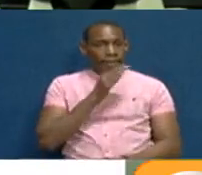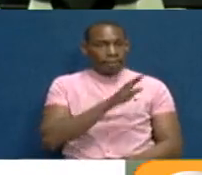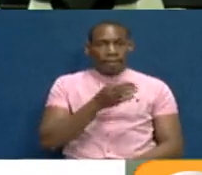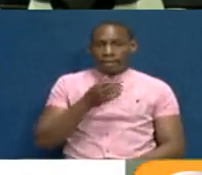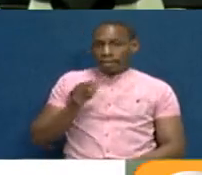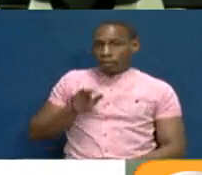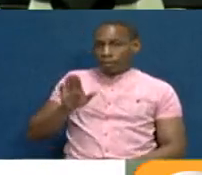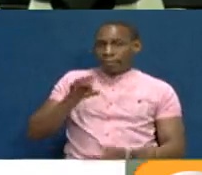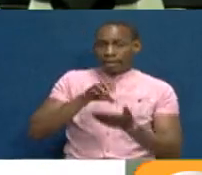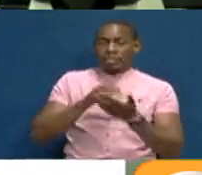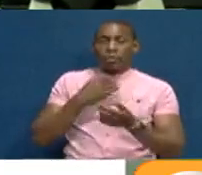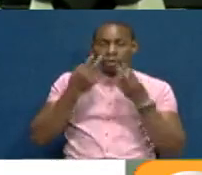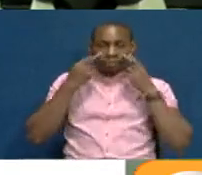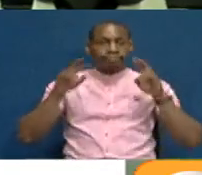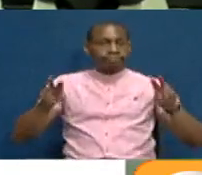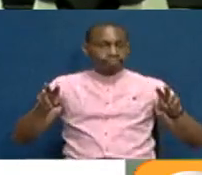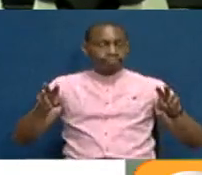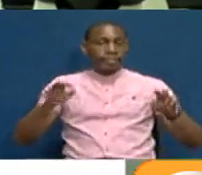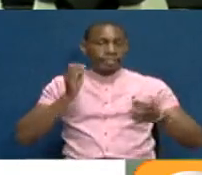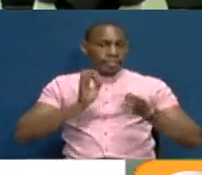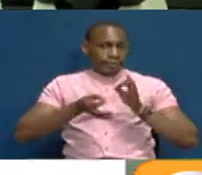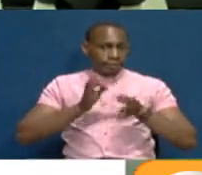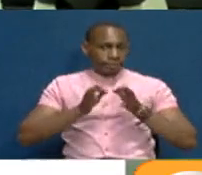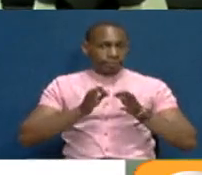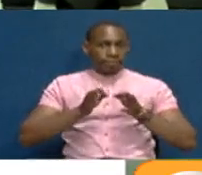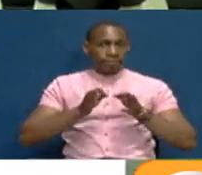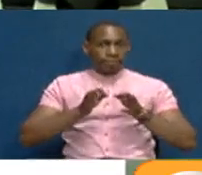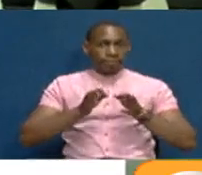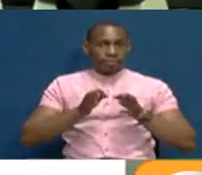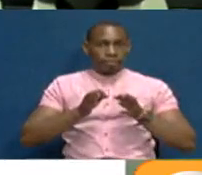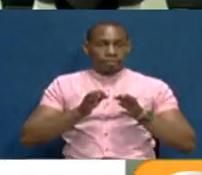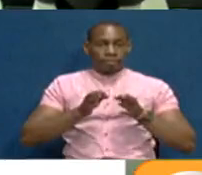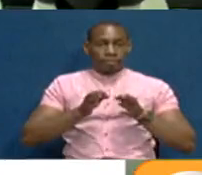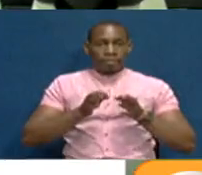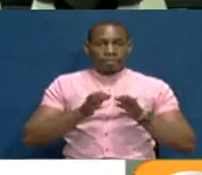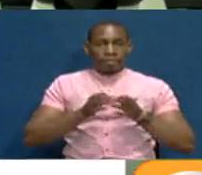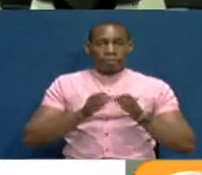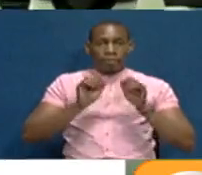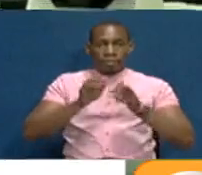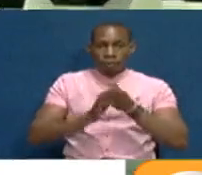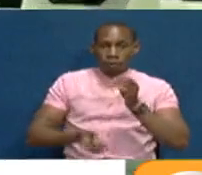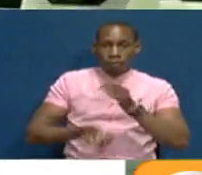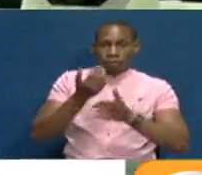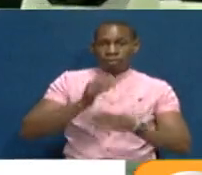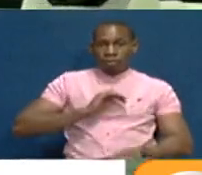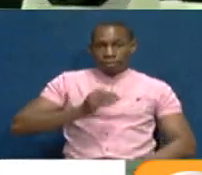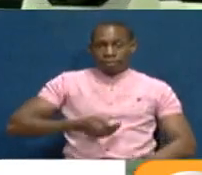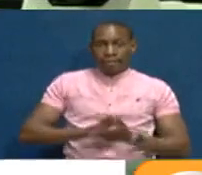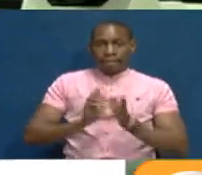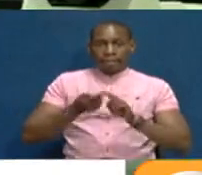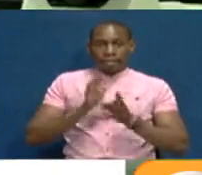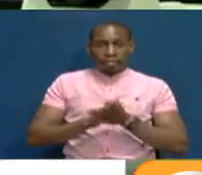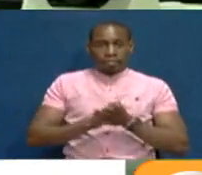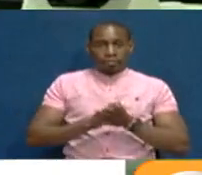cases, we want to see whether fertility is possible. So we have to go through the science